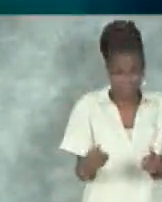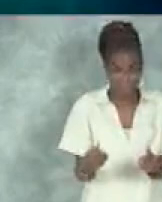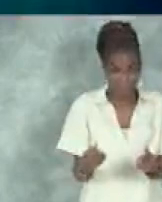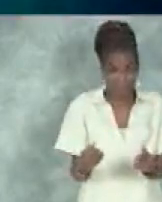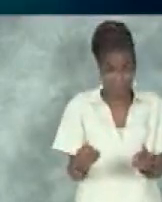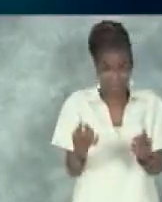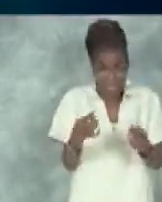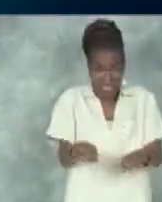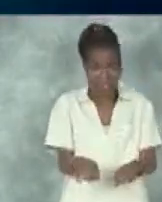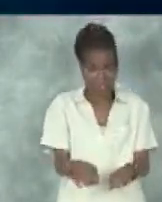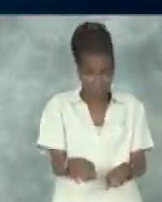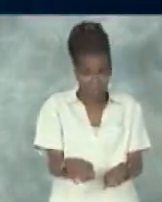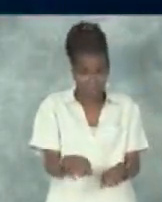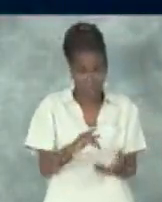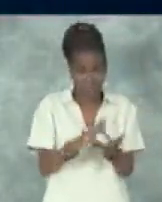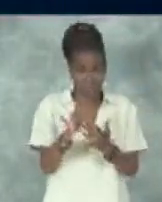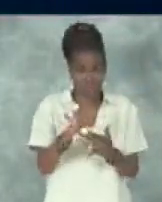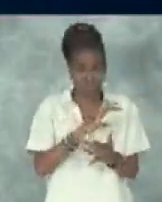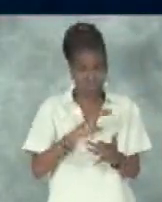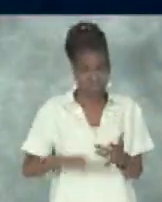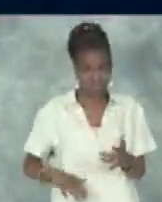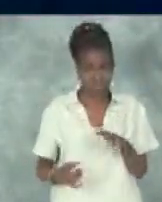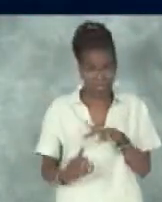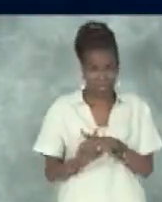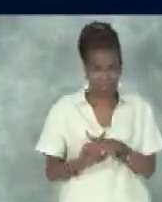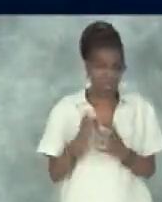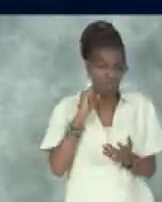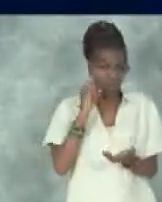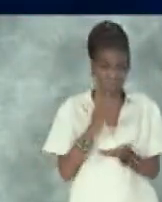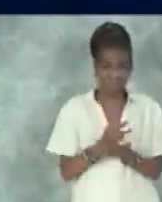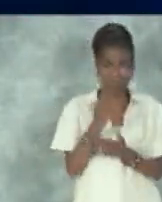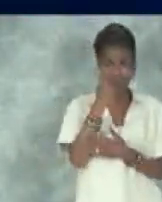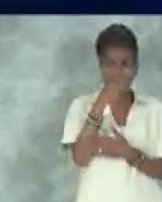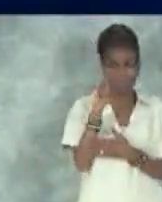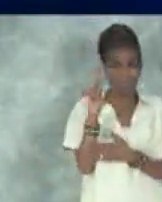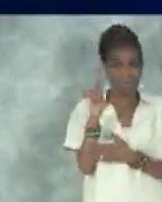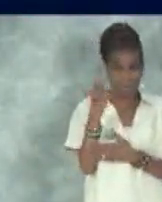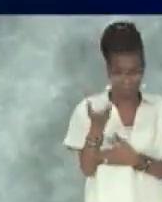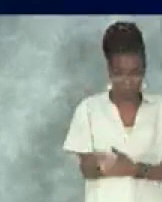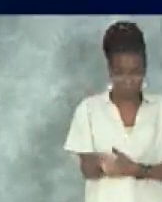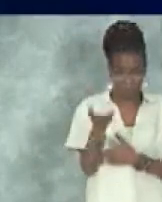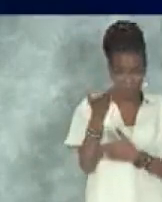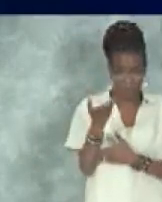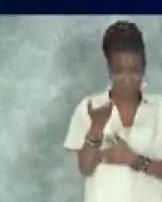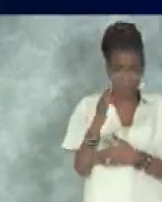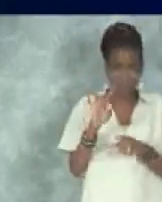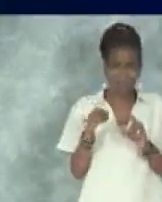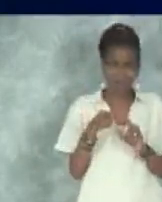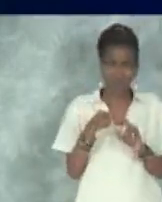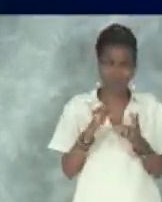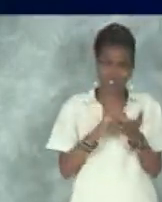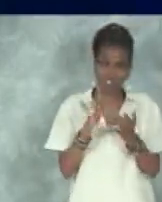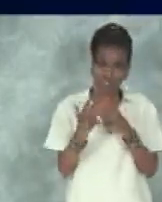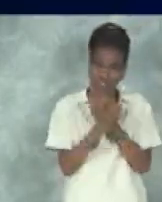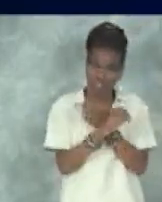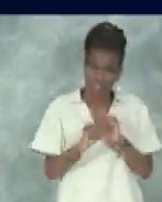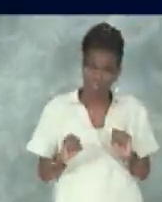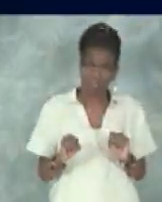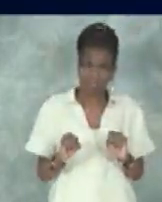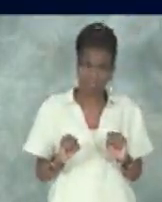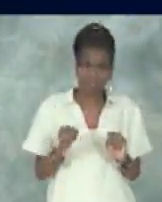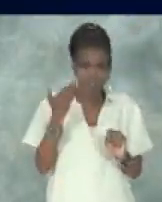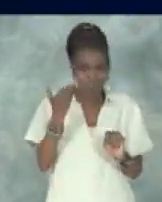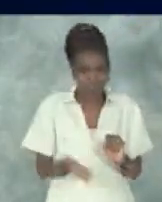you've got the proof because you were there. You were there when he picked you up. You were